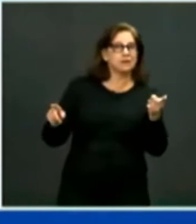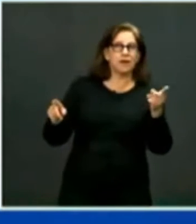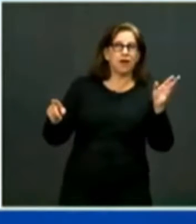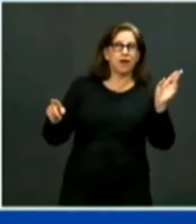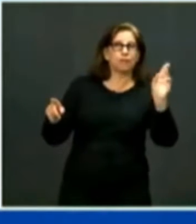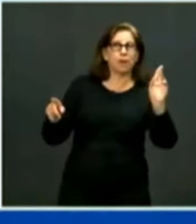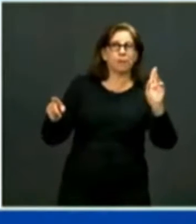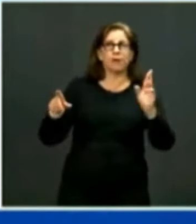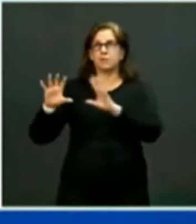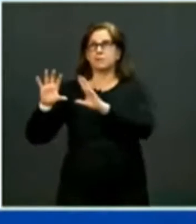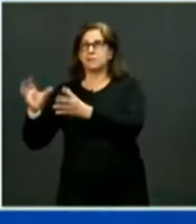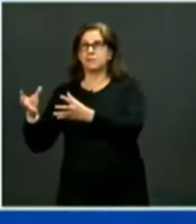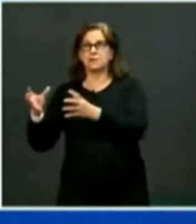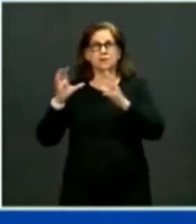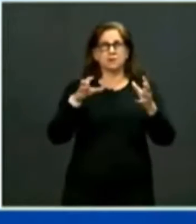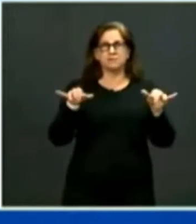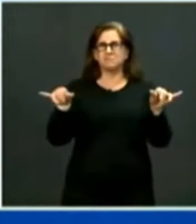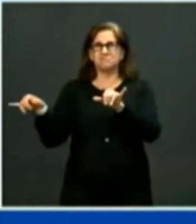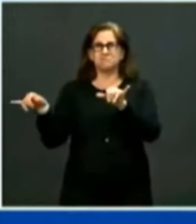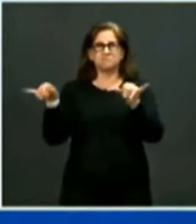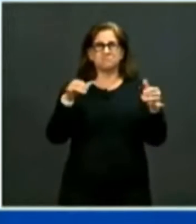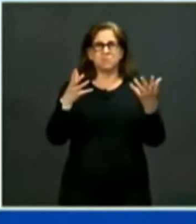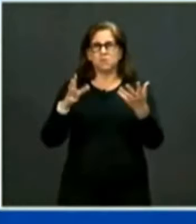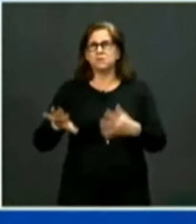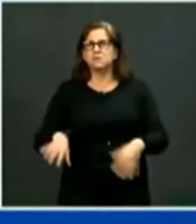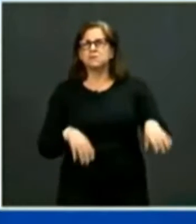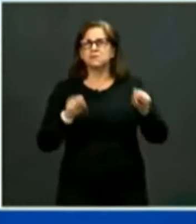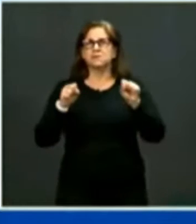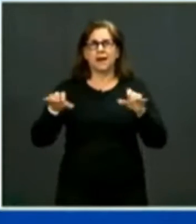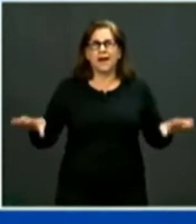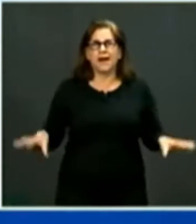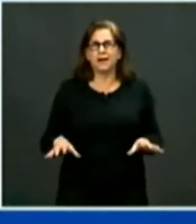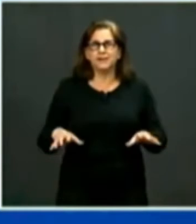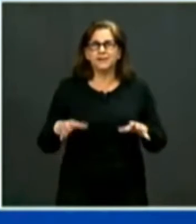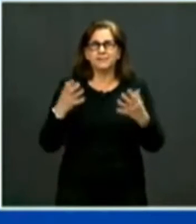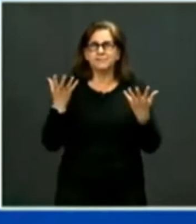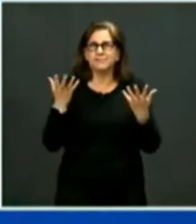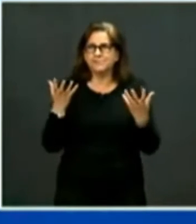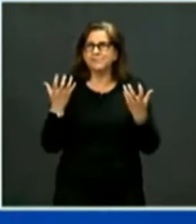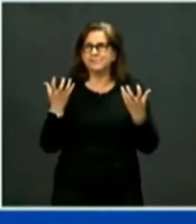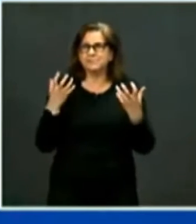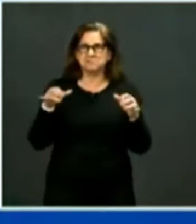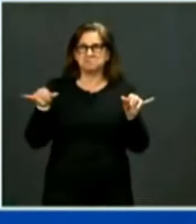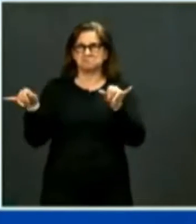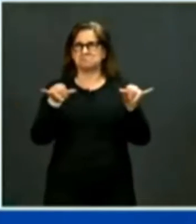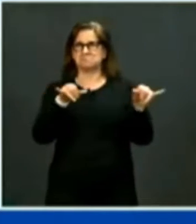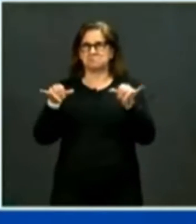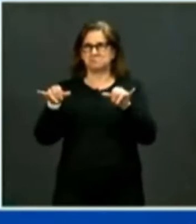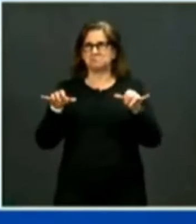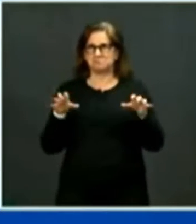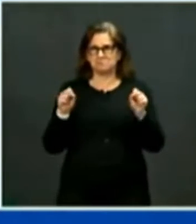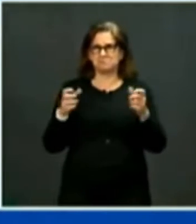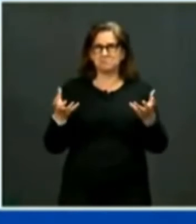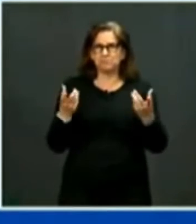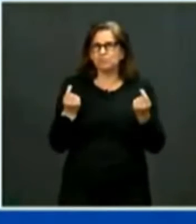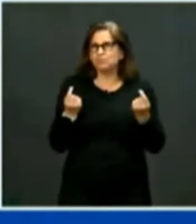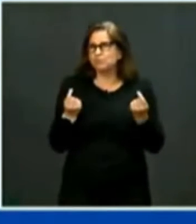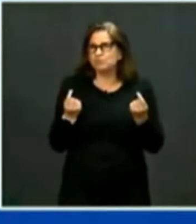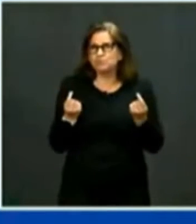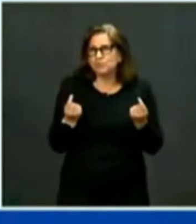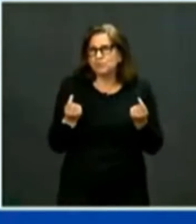Real people on both sides of the aisle. You call me a fake people? So all that is left is the